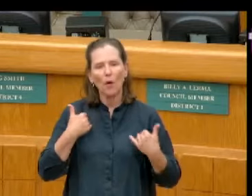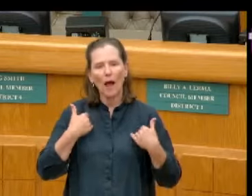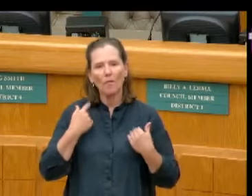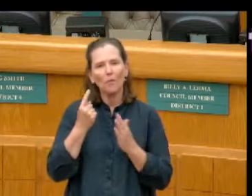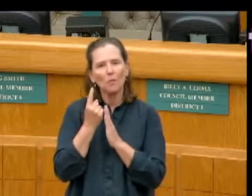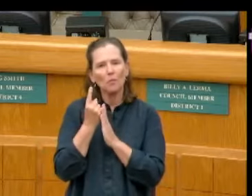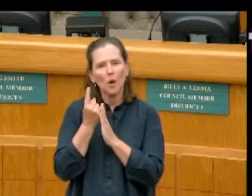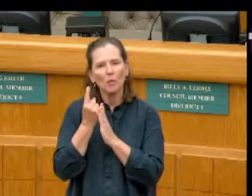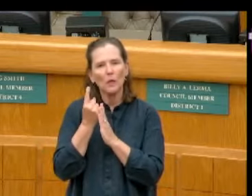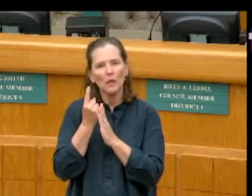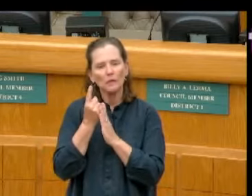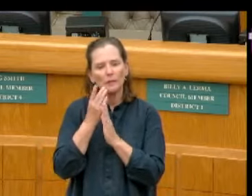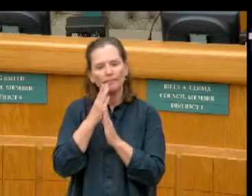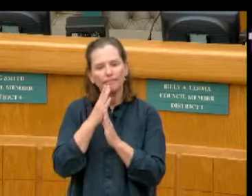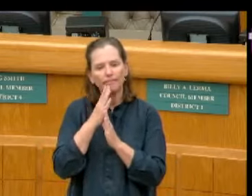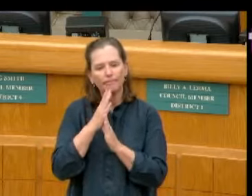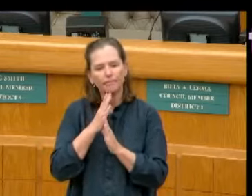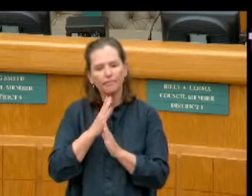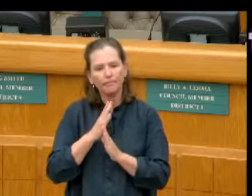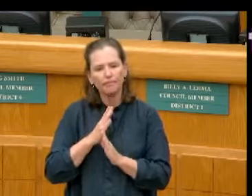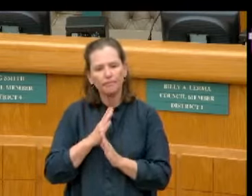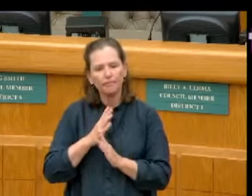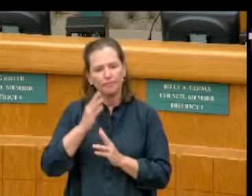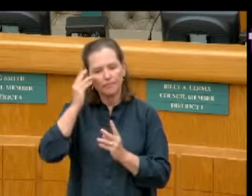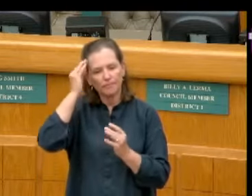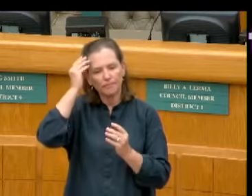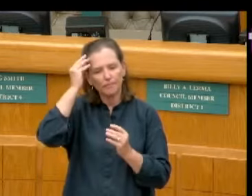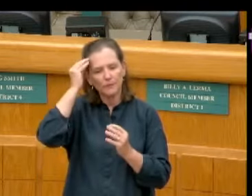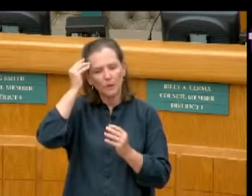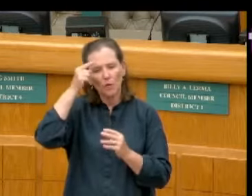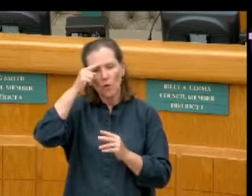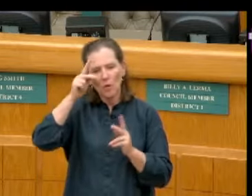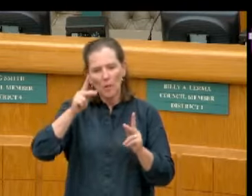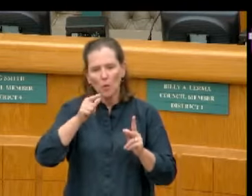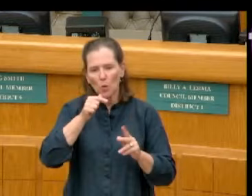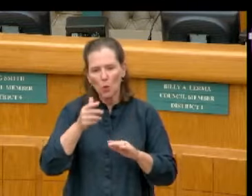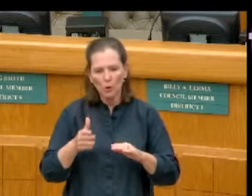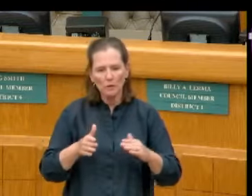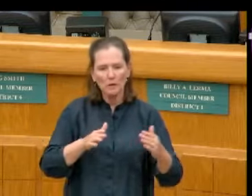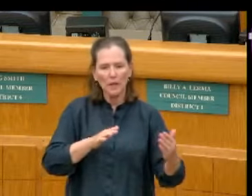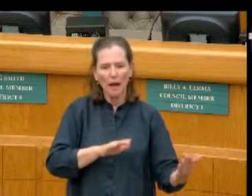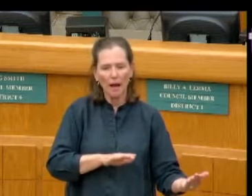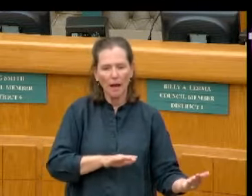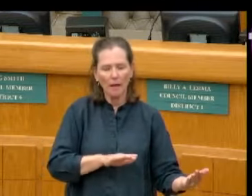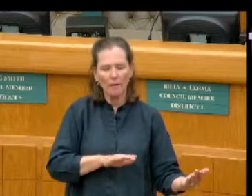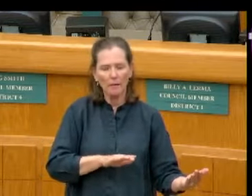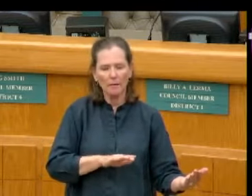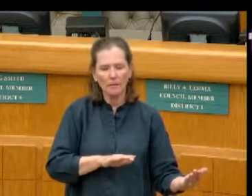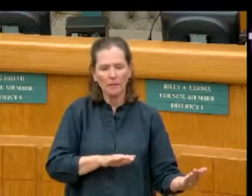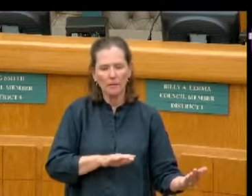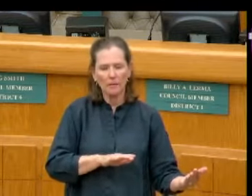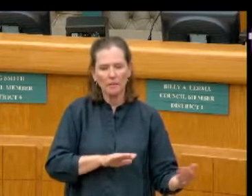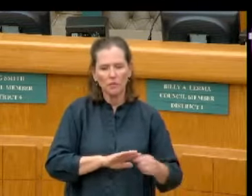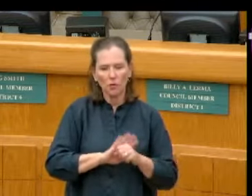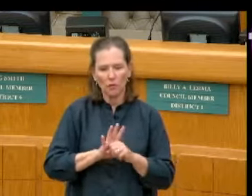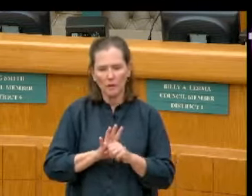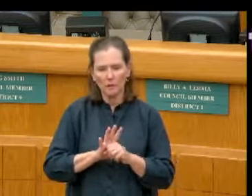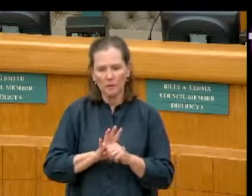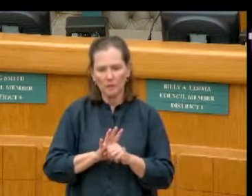plus individuals that have died of COVID-19, and then we can turn the translation over to Gabby. Thank you.